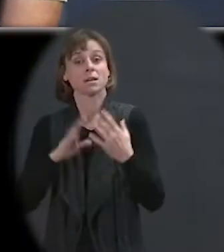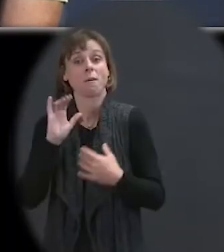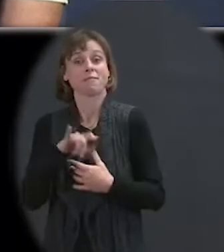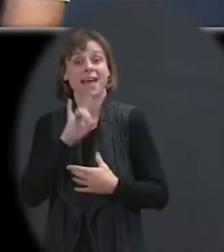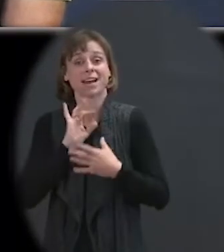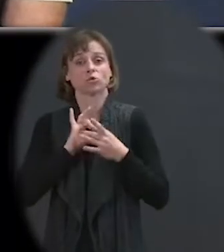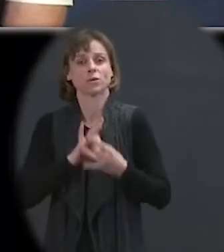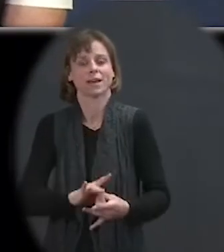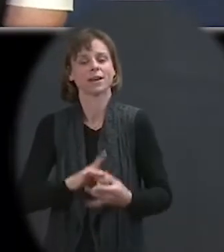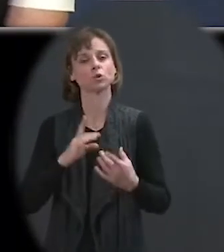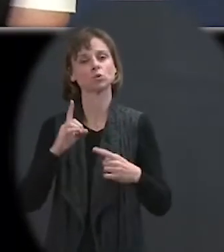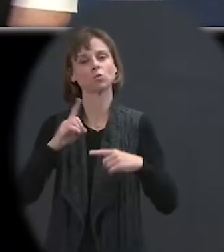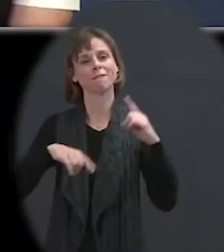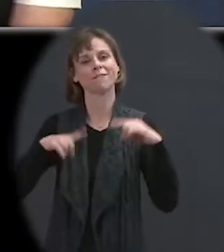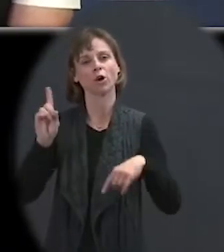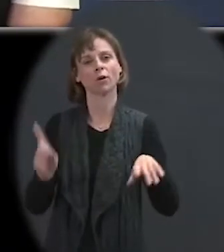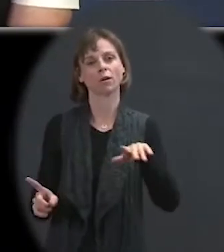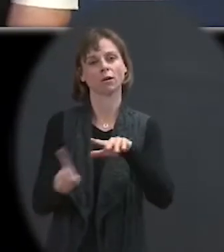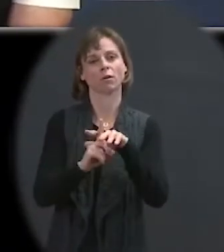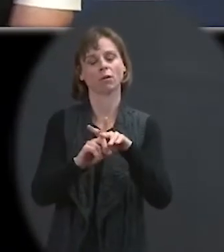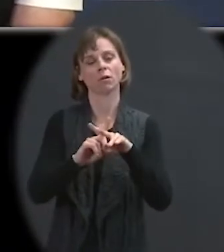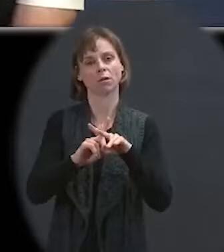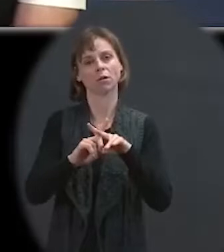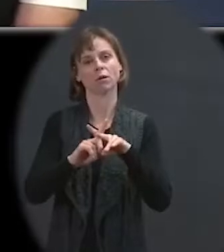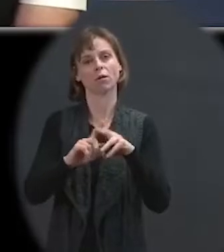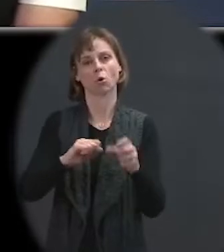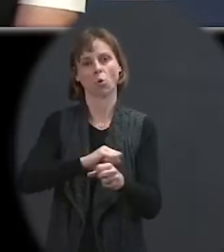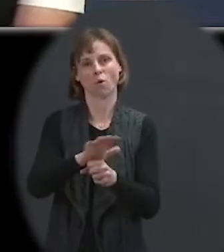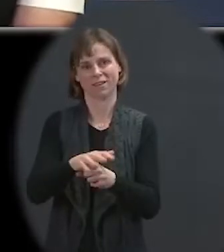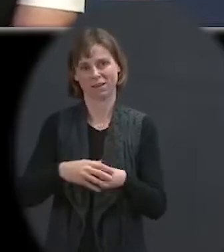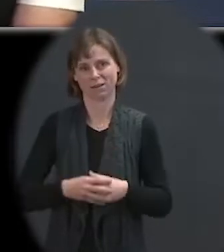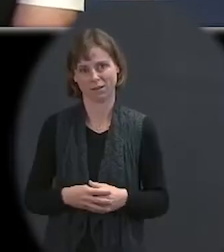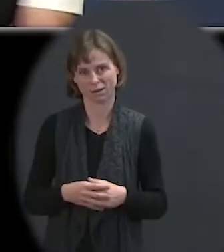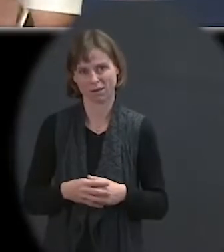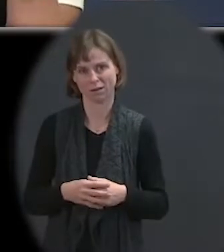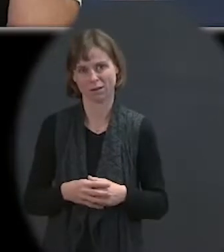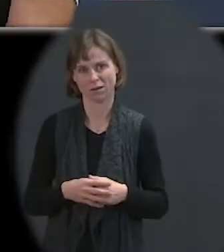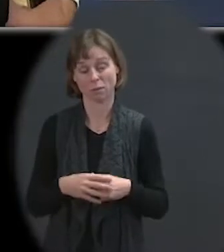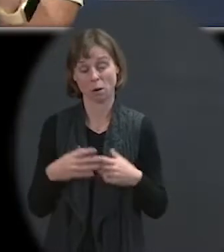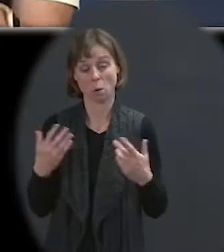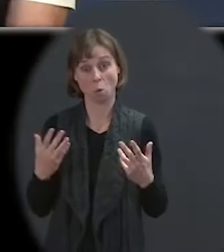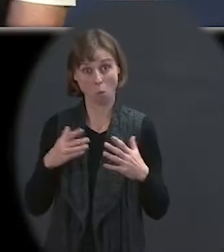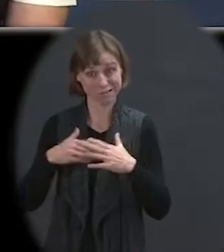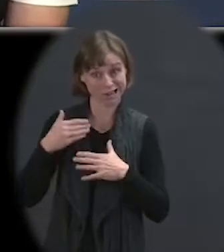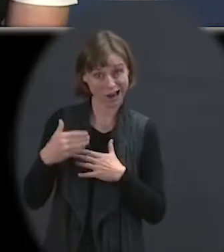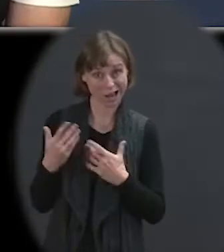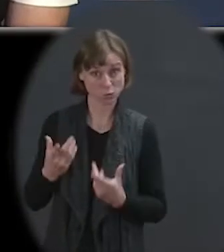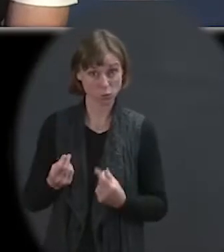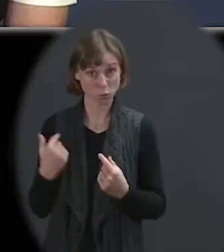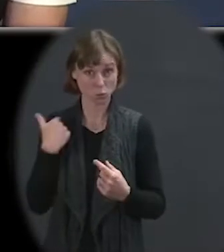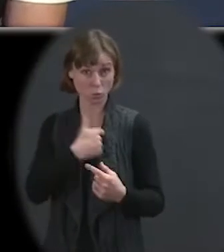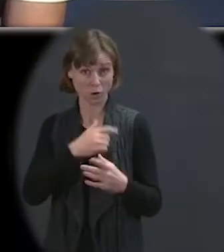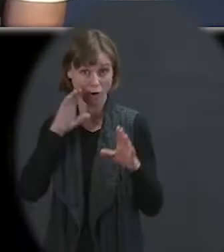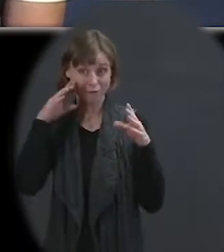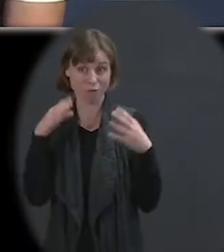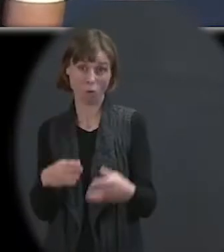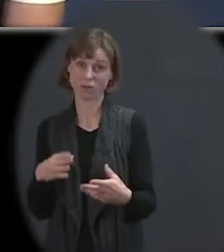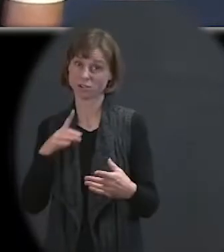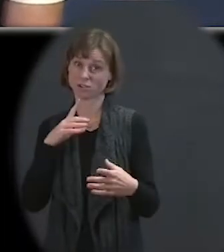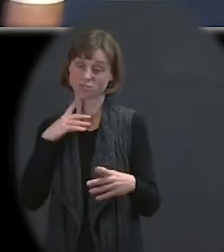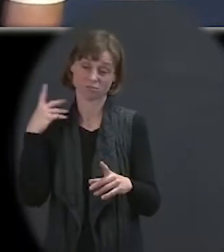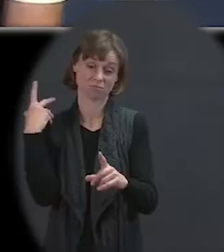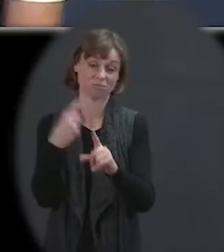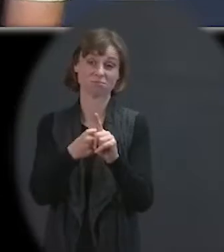variants and needs they may have in the future. But in terms of what is next, I think we're focused now on first getting 300 million